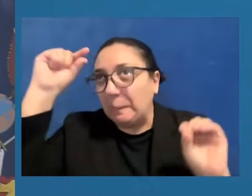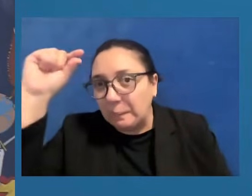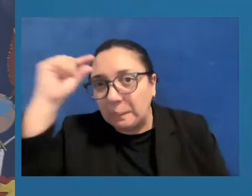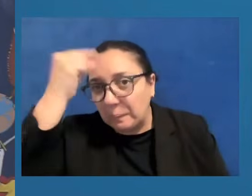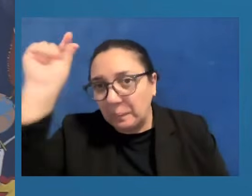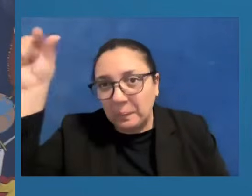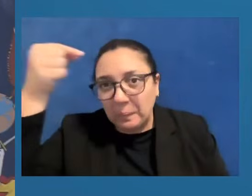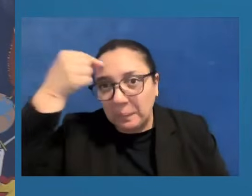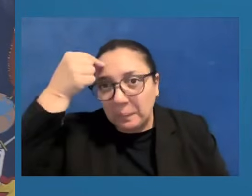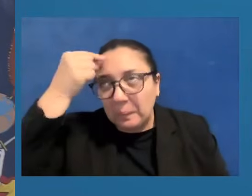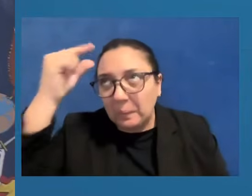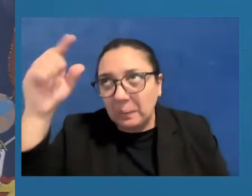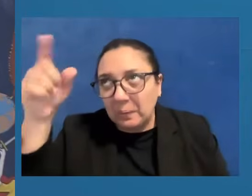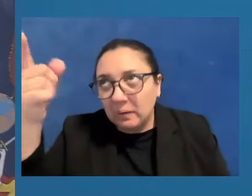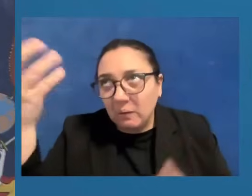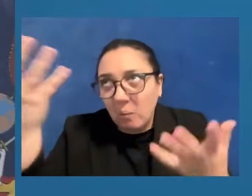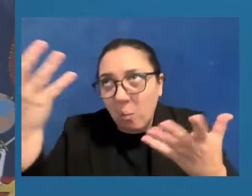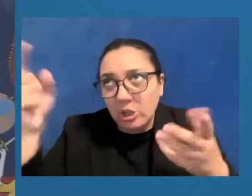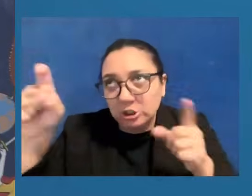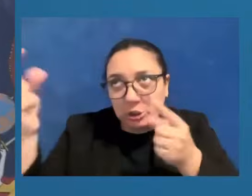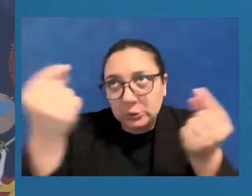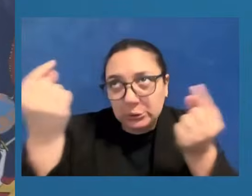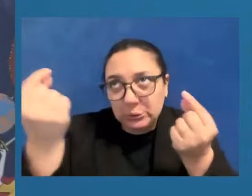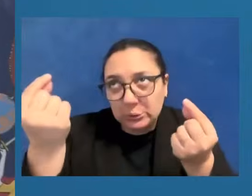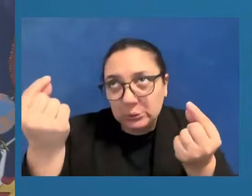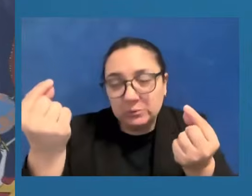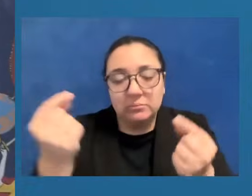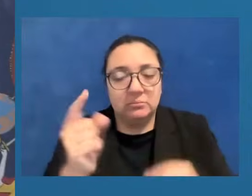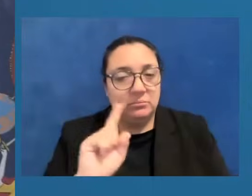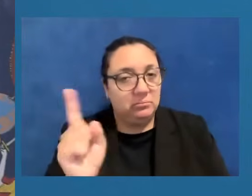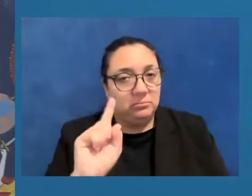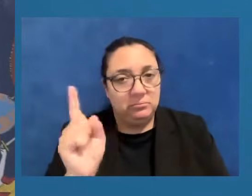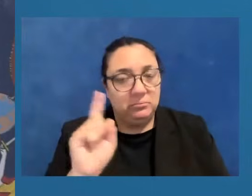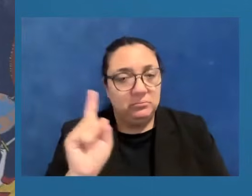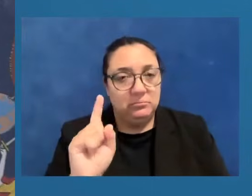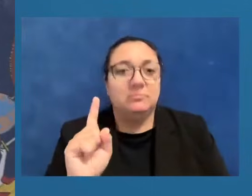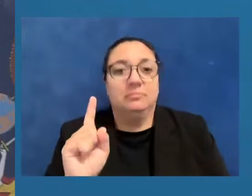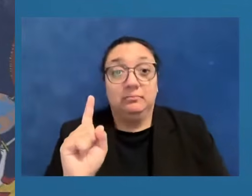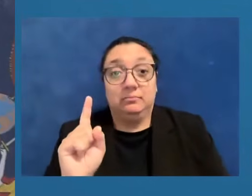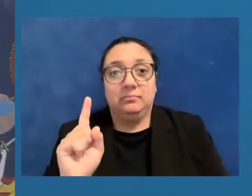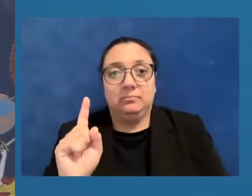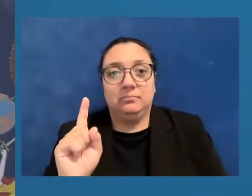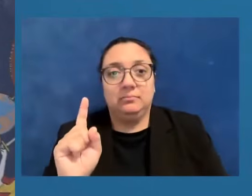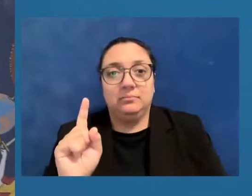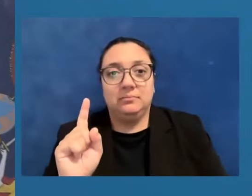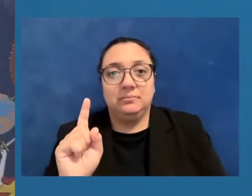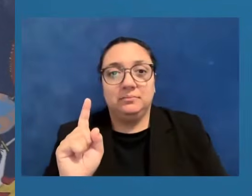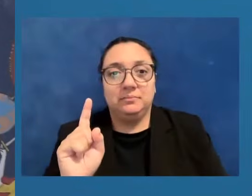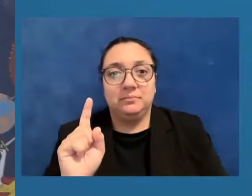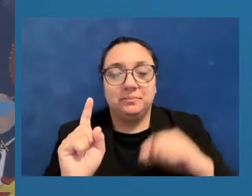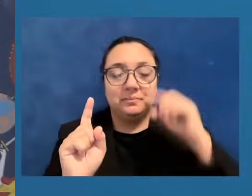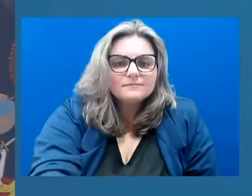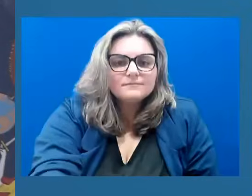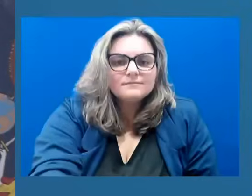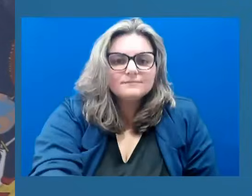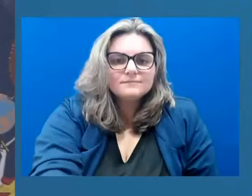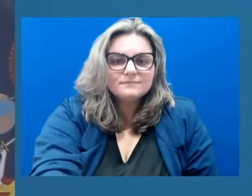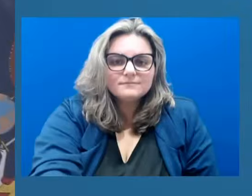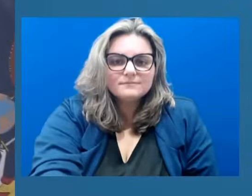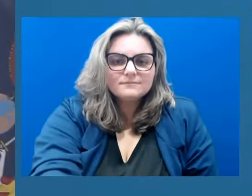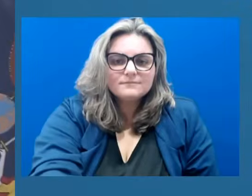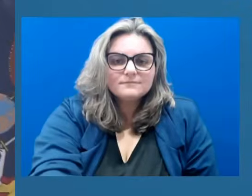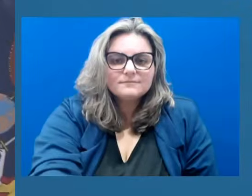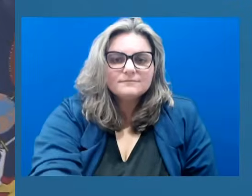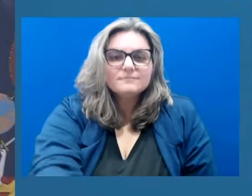it is that we ought to be doing as human beings and as government. That being said, I'm going to introduce